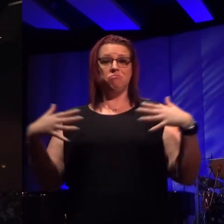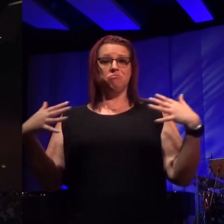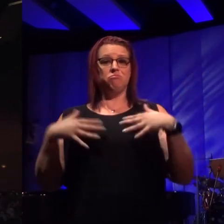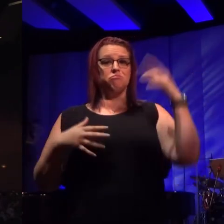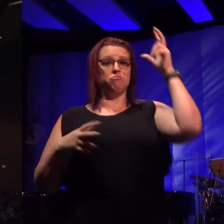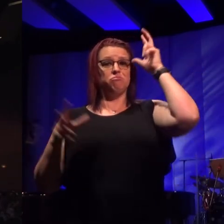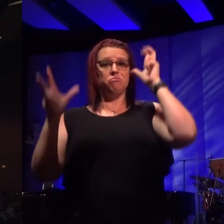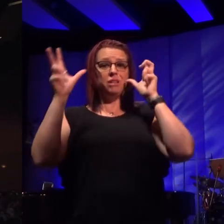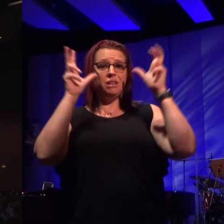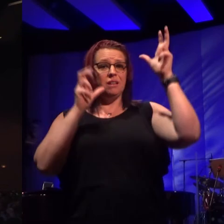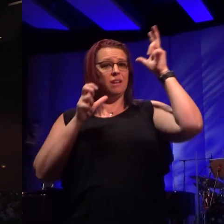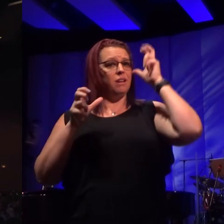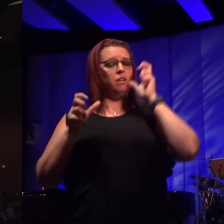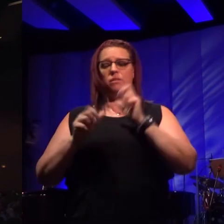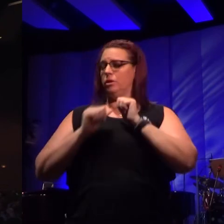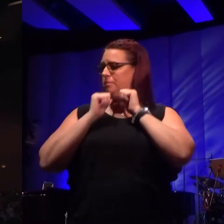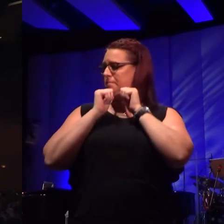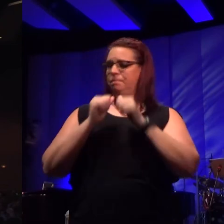evil,